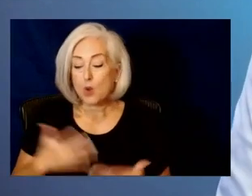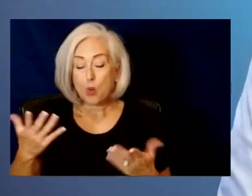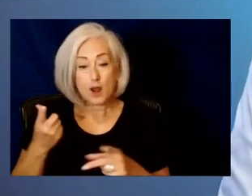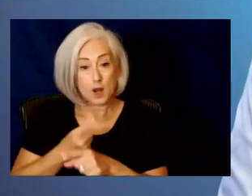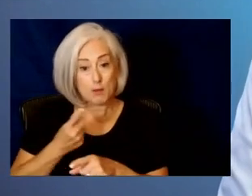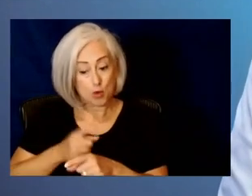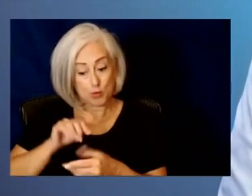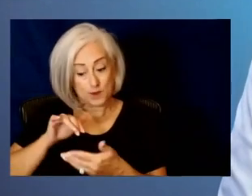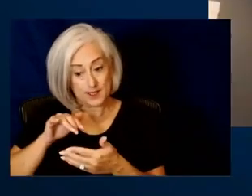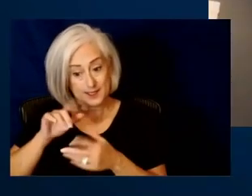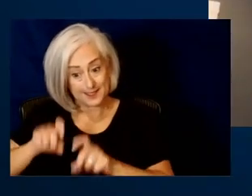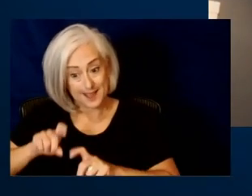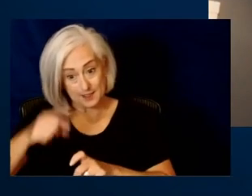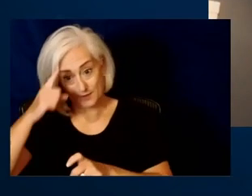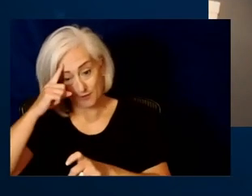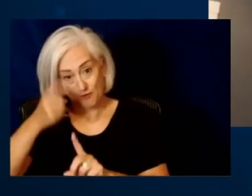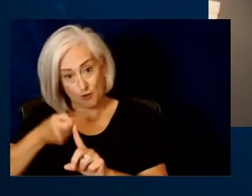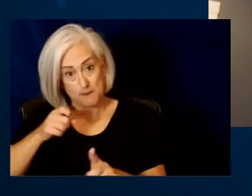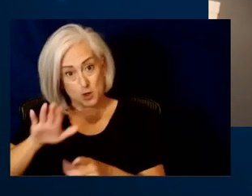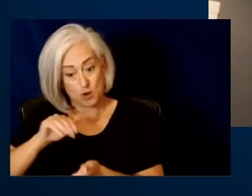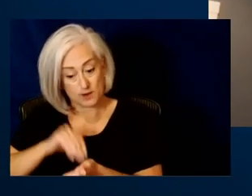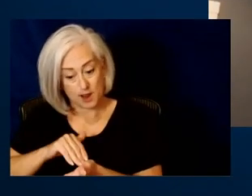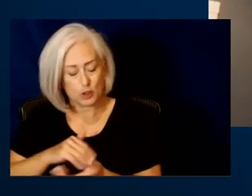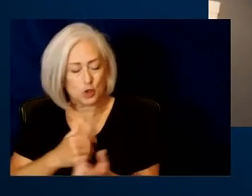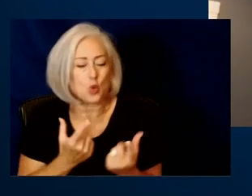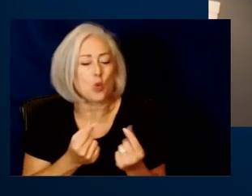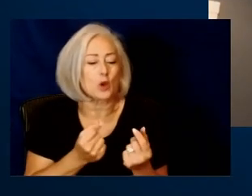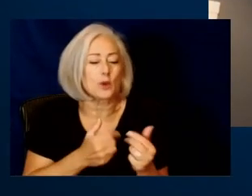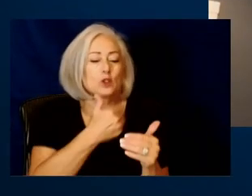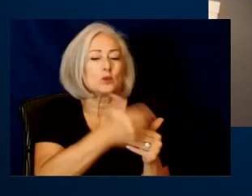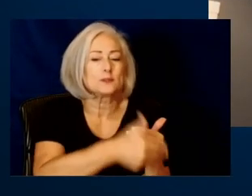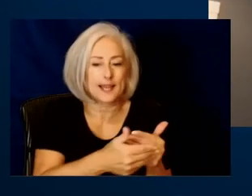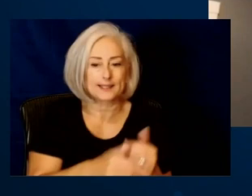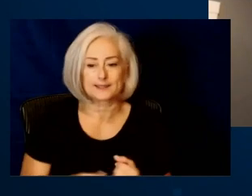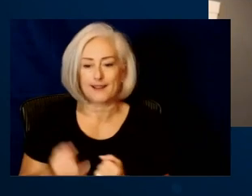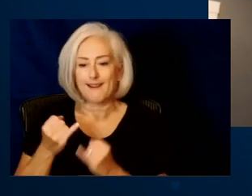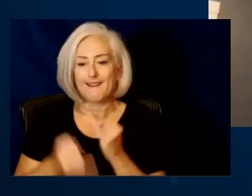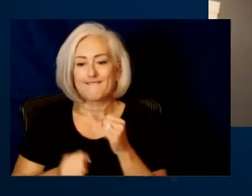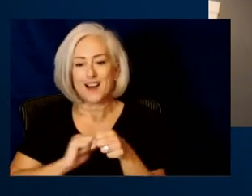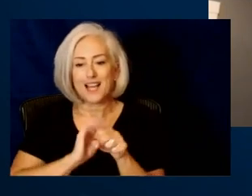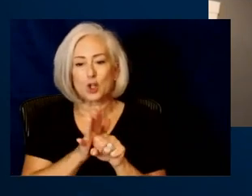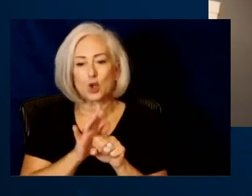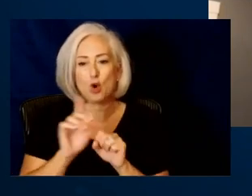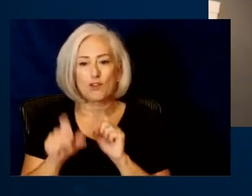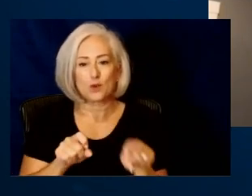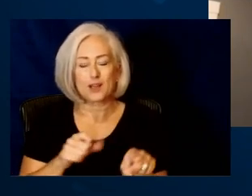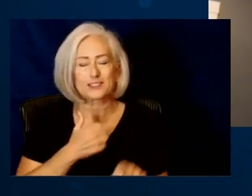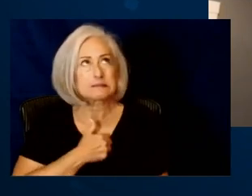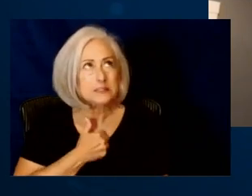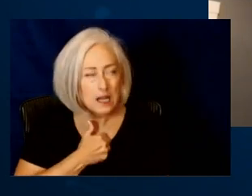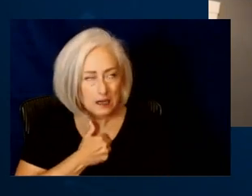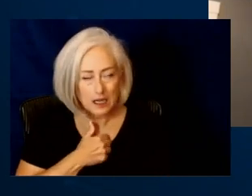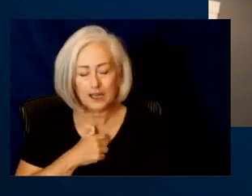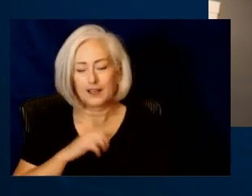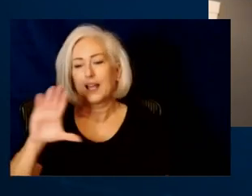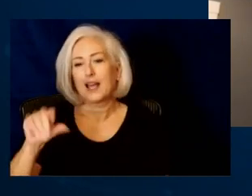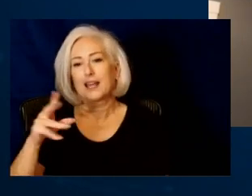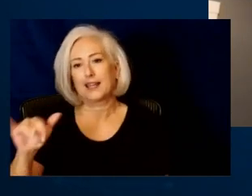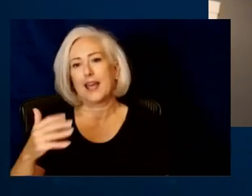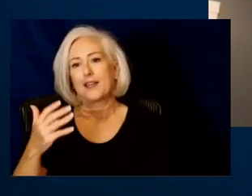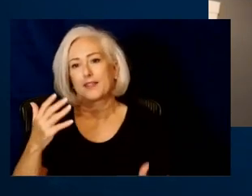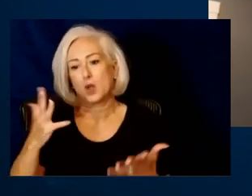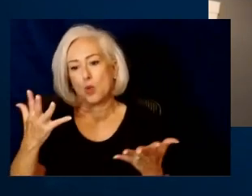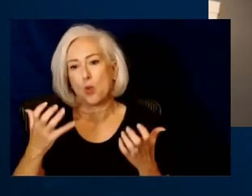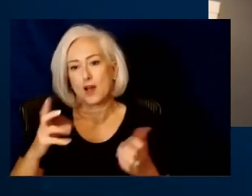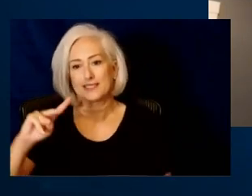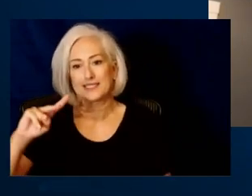it. Okay, and my final COVID question, I'm sorry. Kathy, she wants to get a second booster, but she got